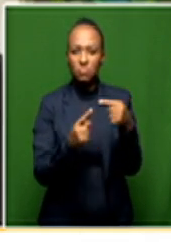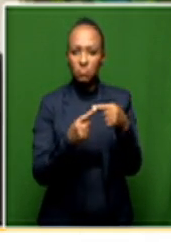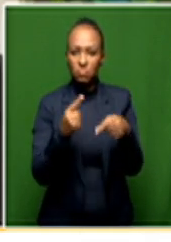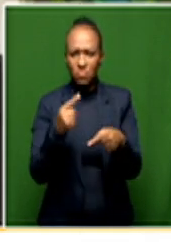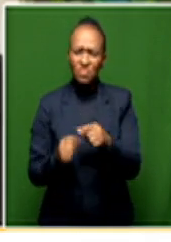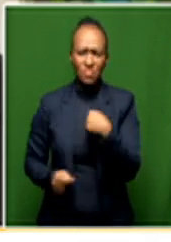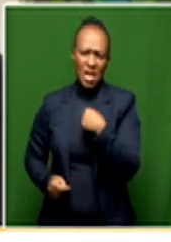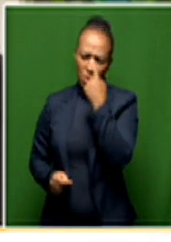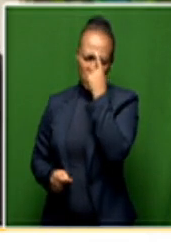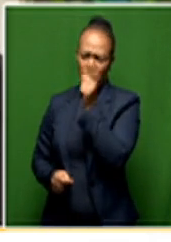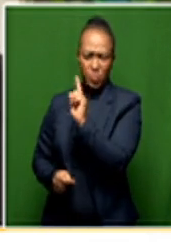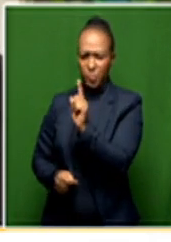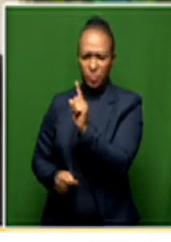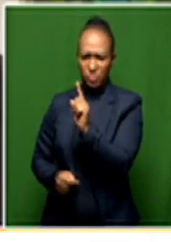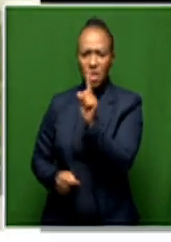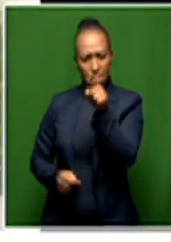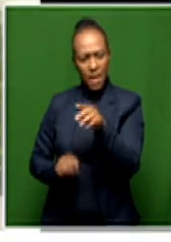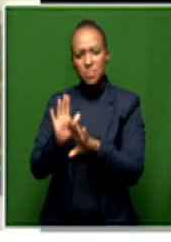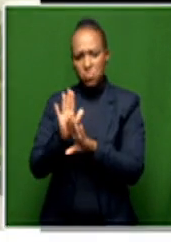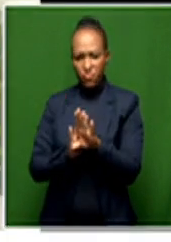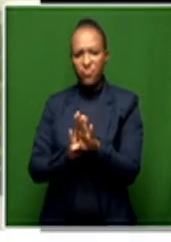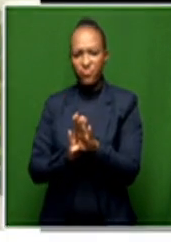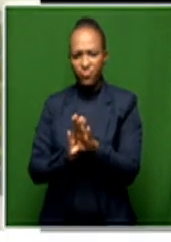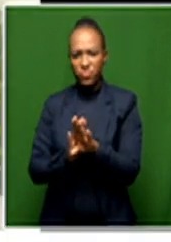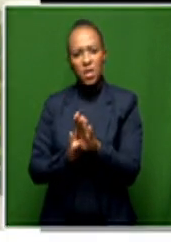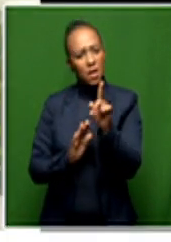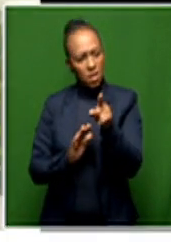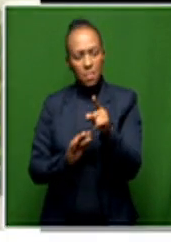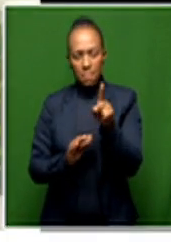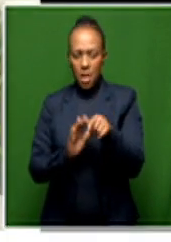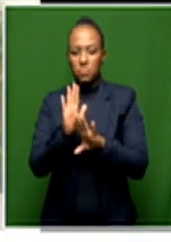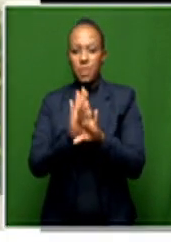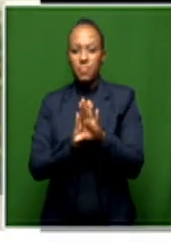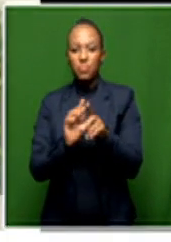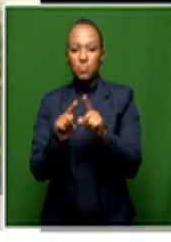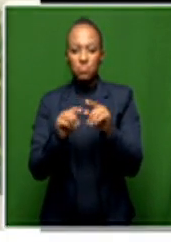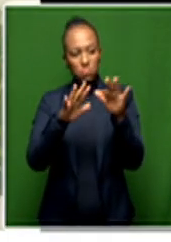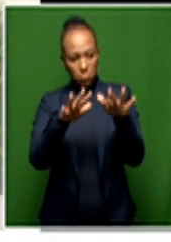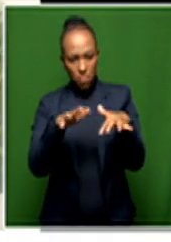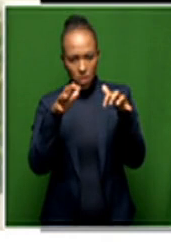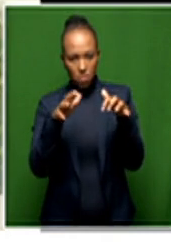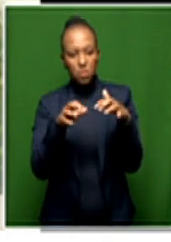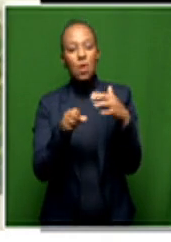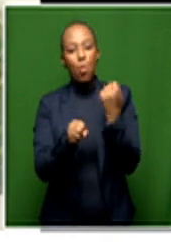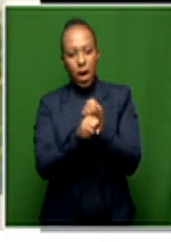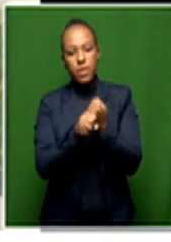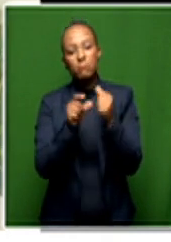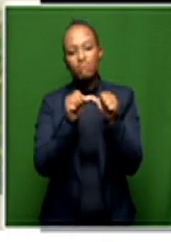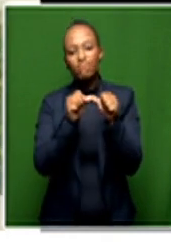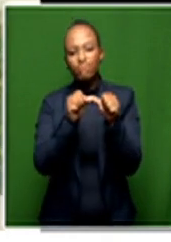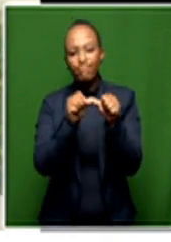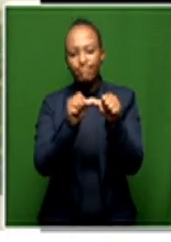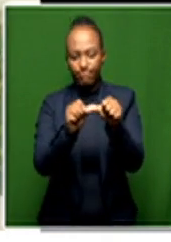No, I don't think so. There is room for improvement. There's always room for improvement. But Parliament at this point is a work in progress coming out